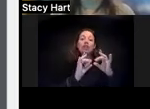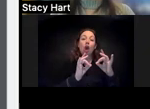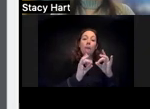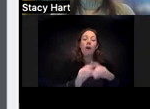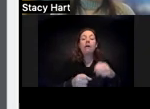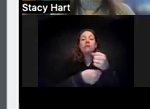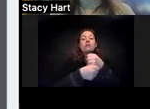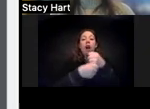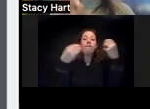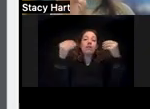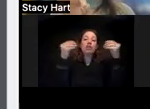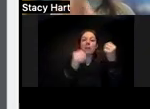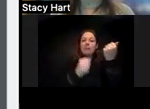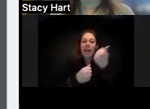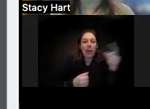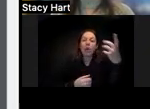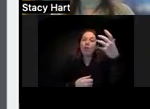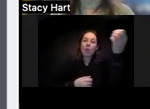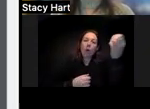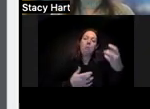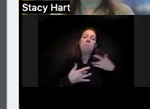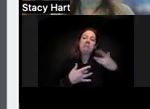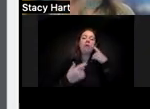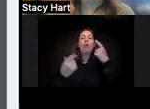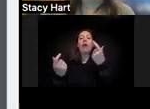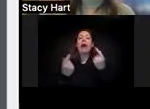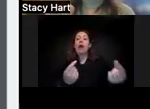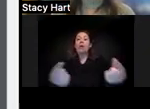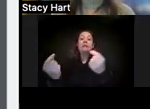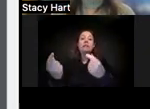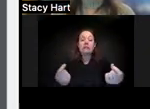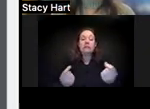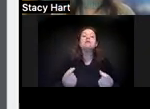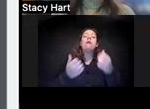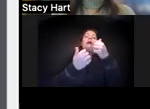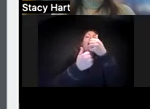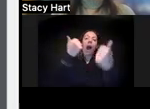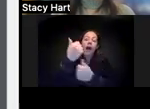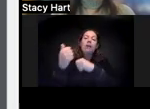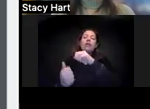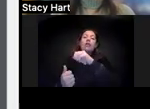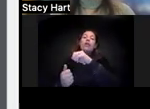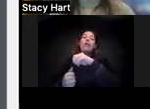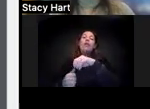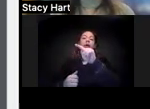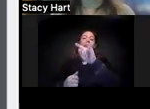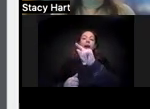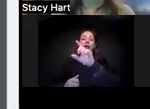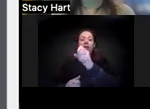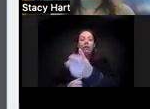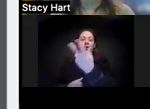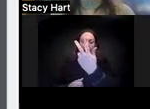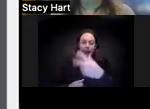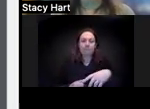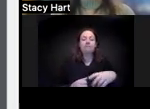you run on the weekend, probably covered under Title III. Title IV, telecommunications. So people